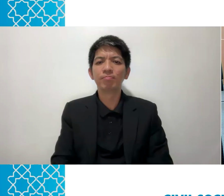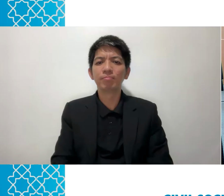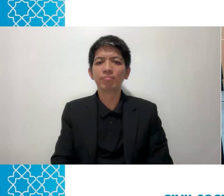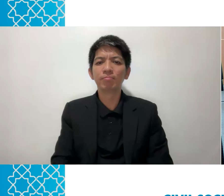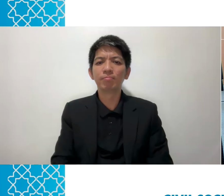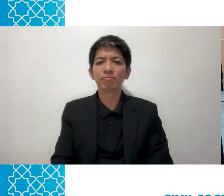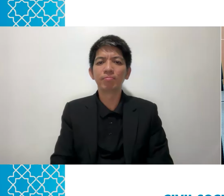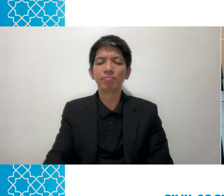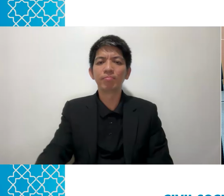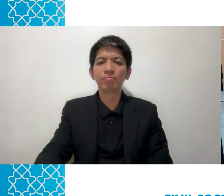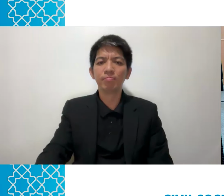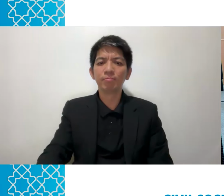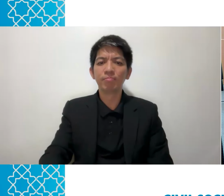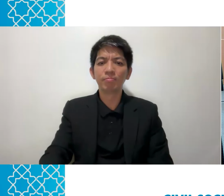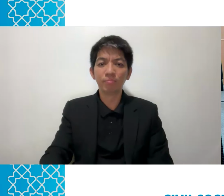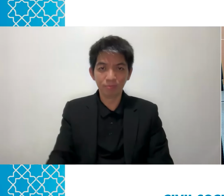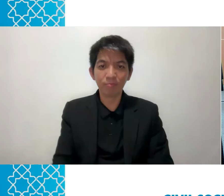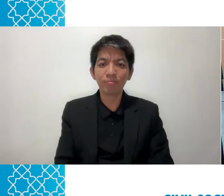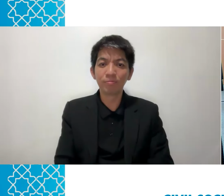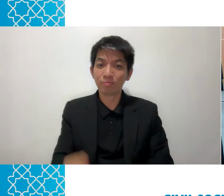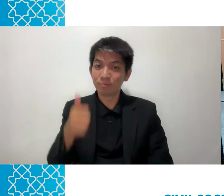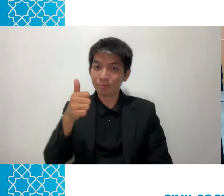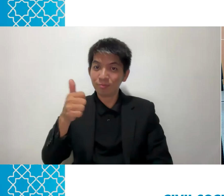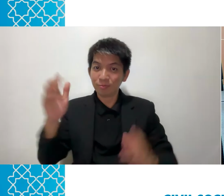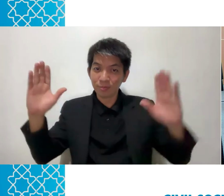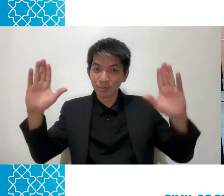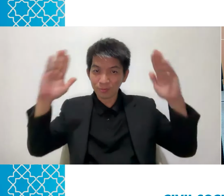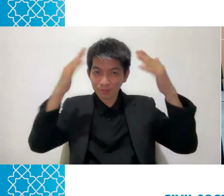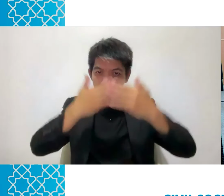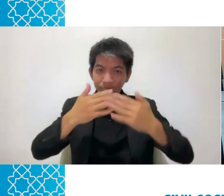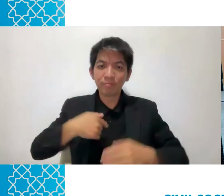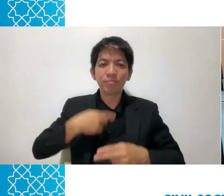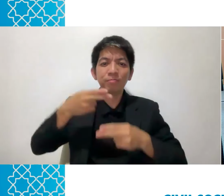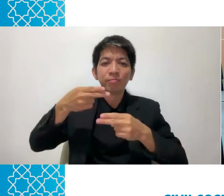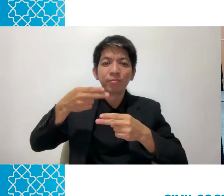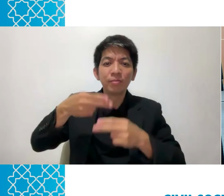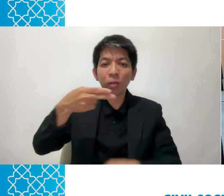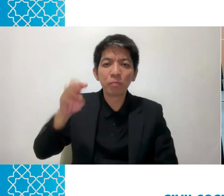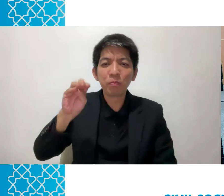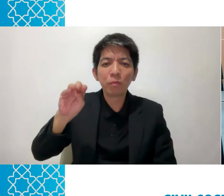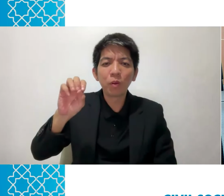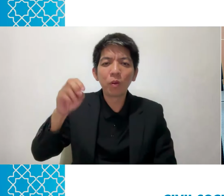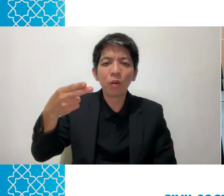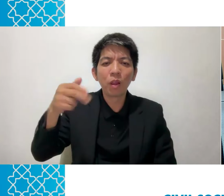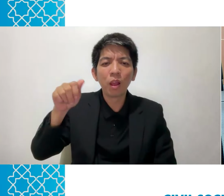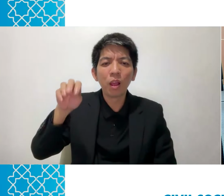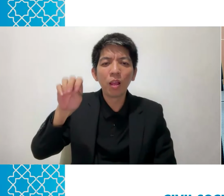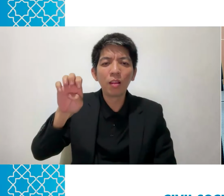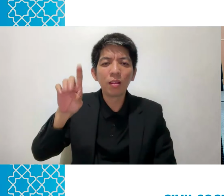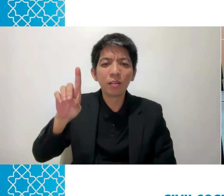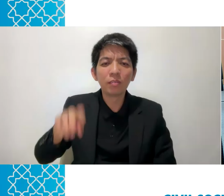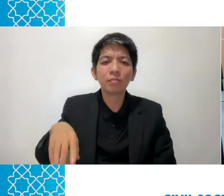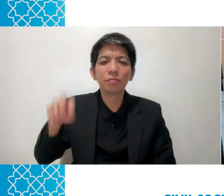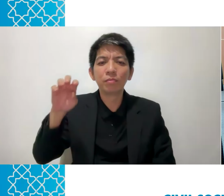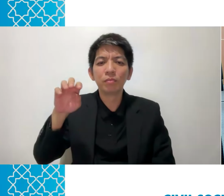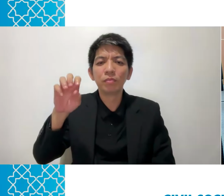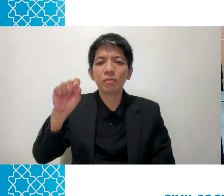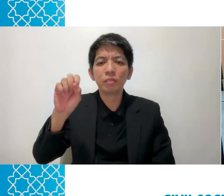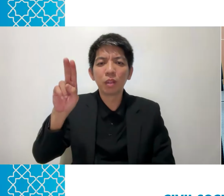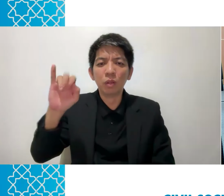Good afternoon. My name is Mohammed Mansouri, and I'm Assistant Director General and Director of the